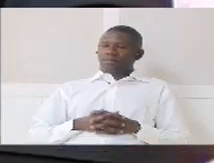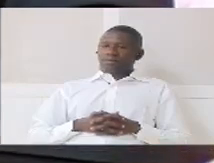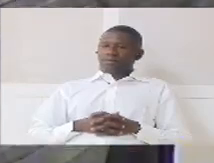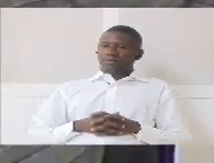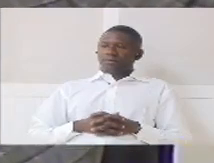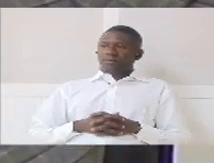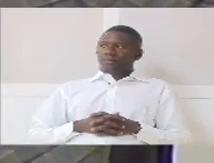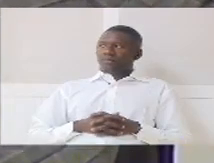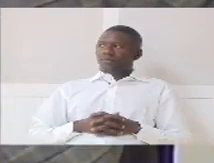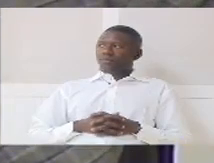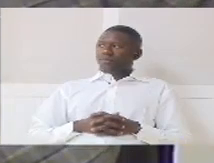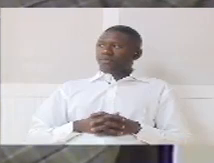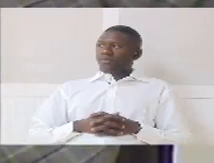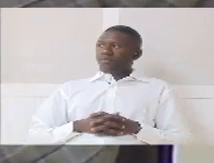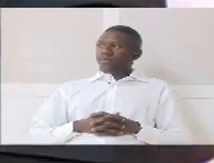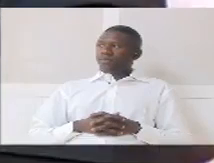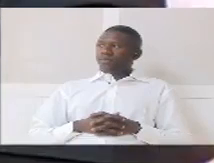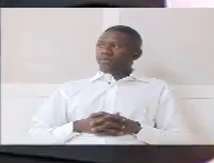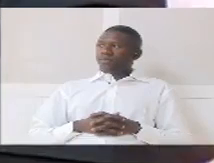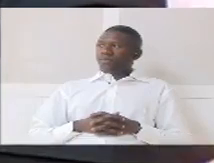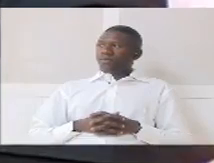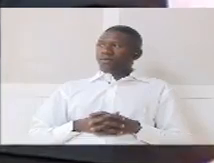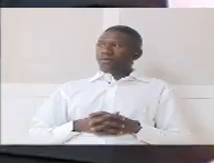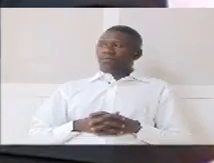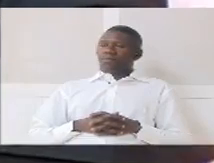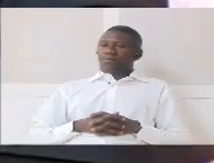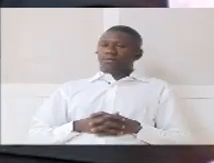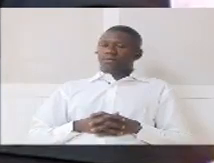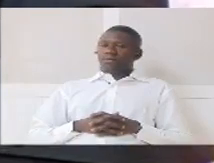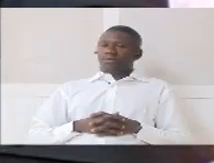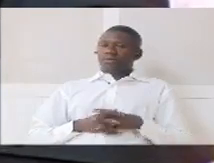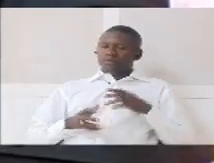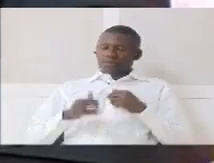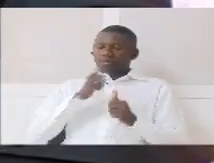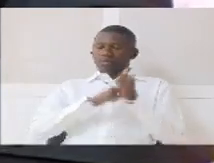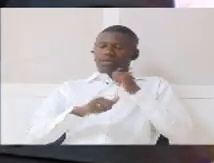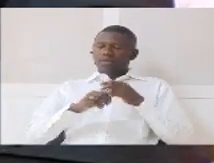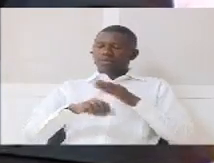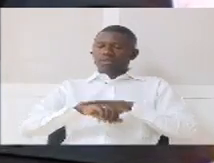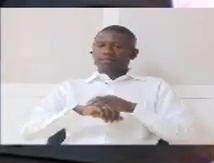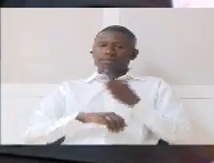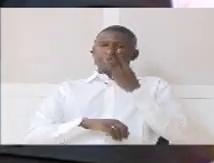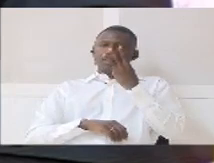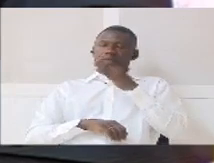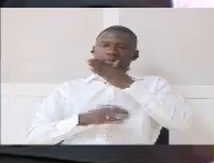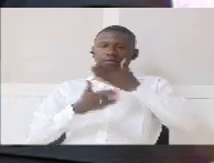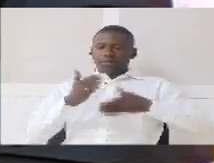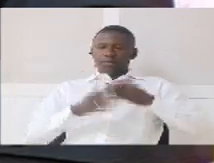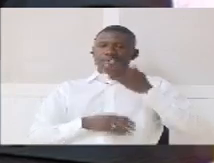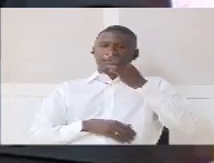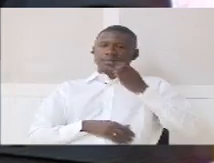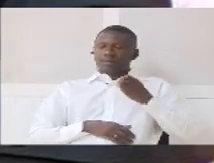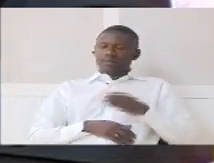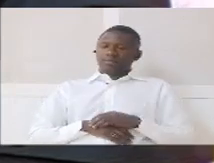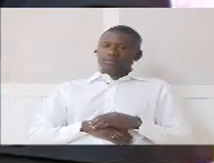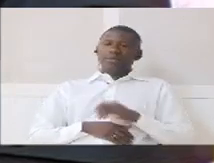3:30. Fine, thank you very much. We will right. 3:30 come or back 3:30, at 3:30, right? 3:30. Okay, thank 3:30 you. 3:30, we'll do that. Right. Mr. Korta,